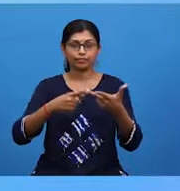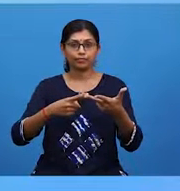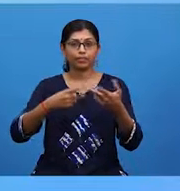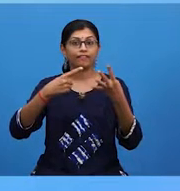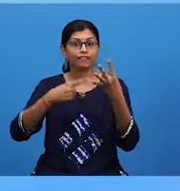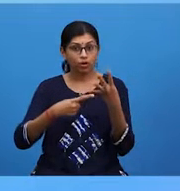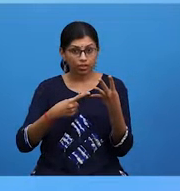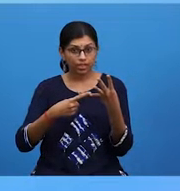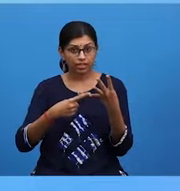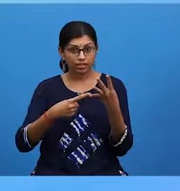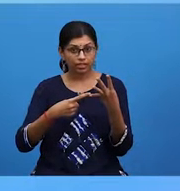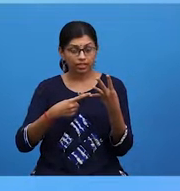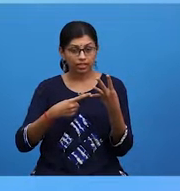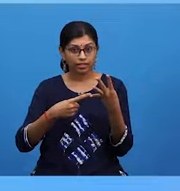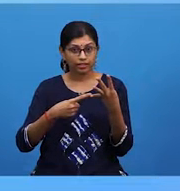Fourth.